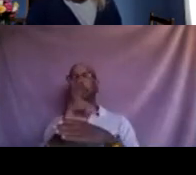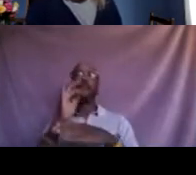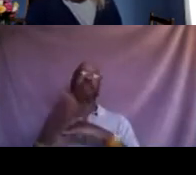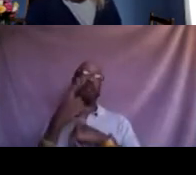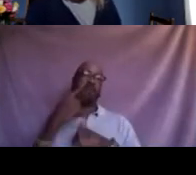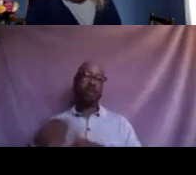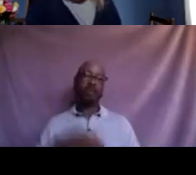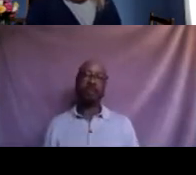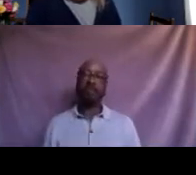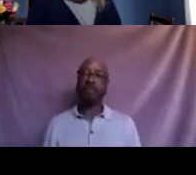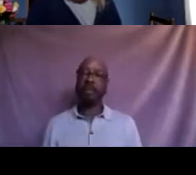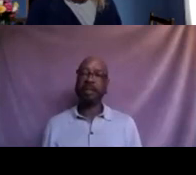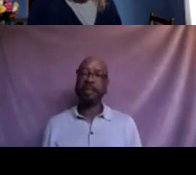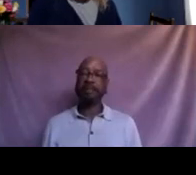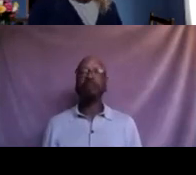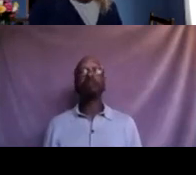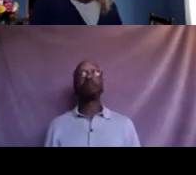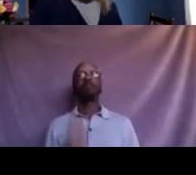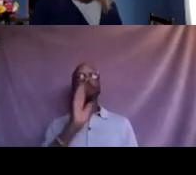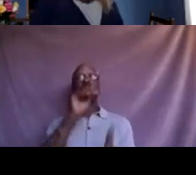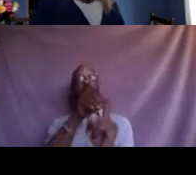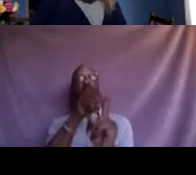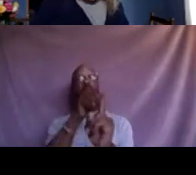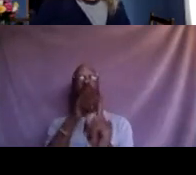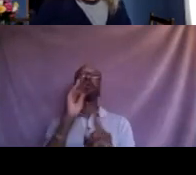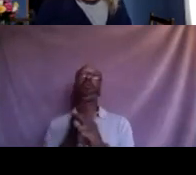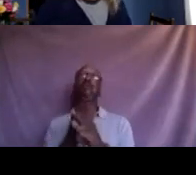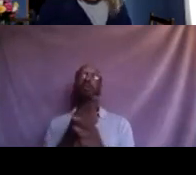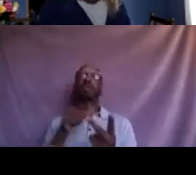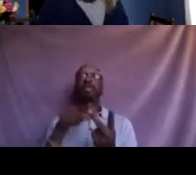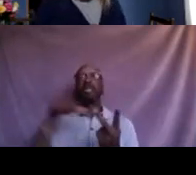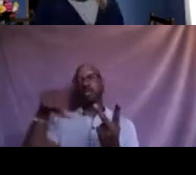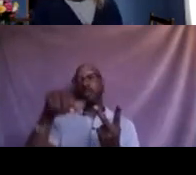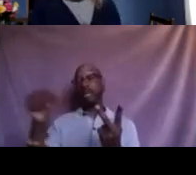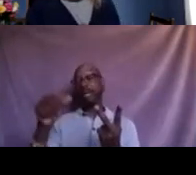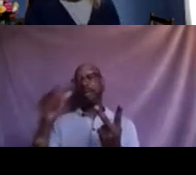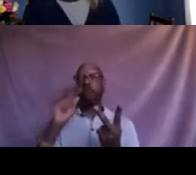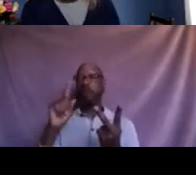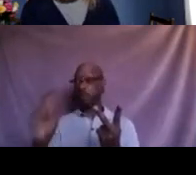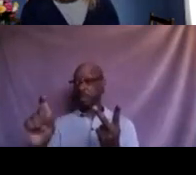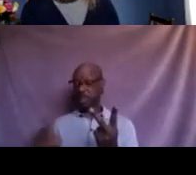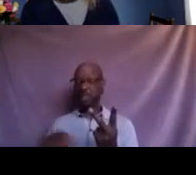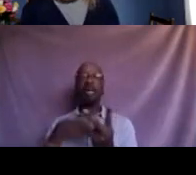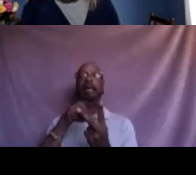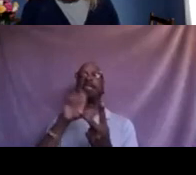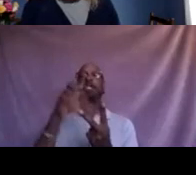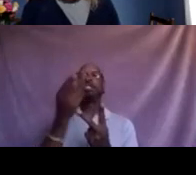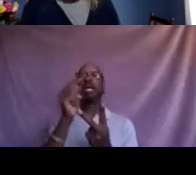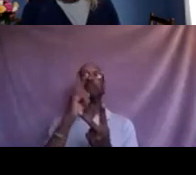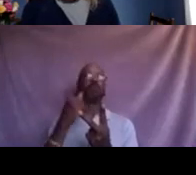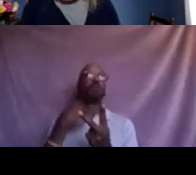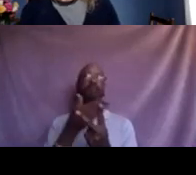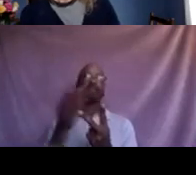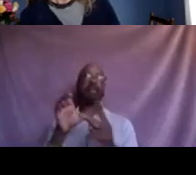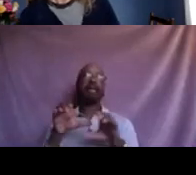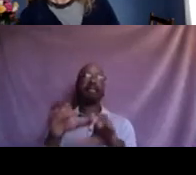to be a reminder, we're going to use the Q&A for questions and the chat for specific chat check activities. And I will tell you when to type